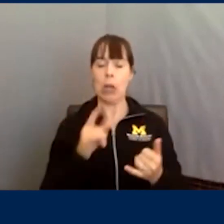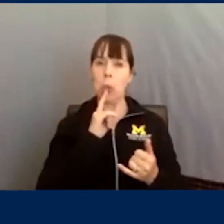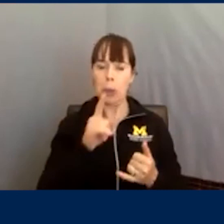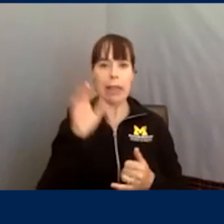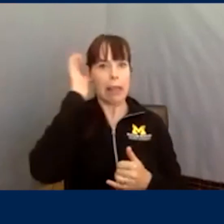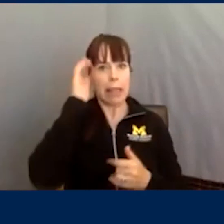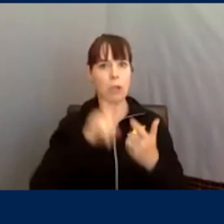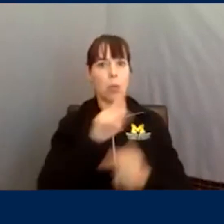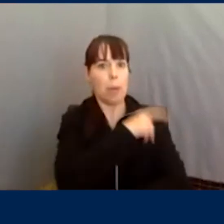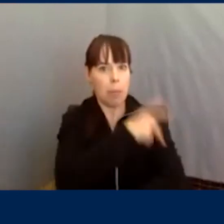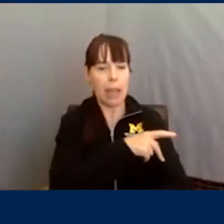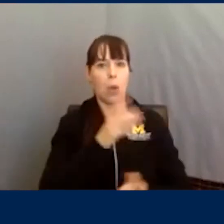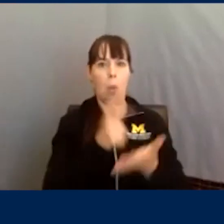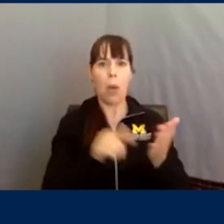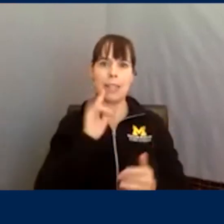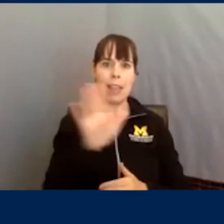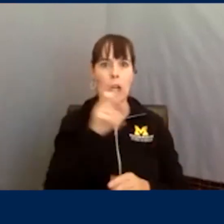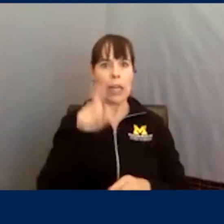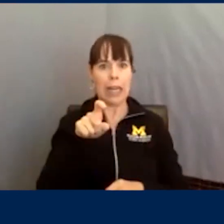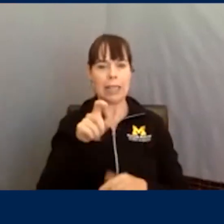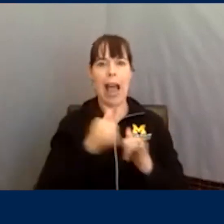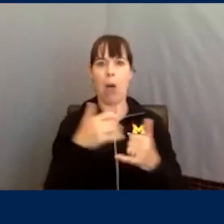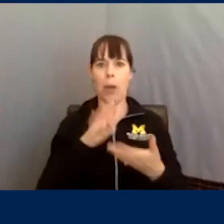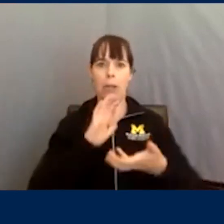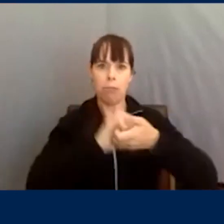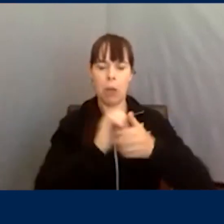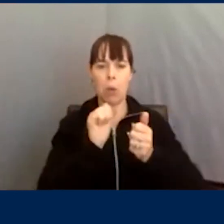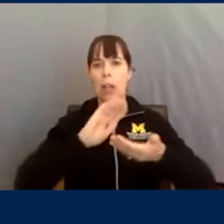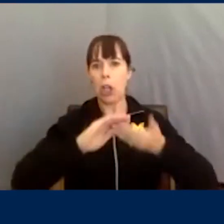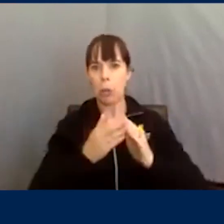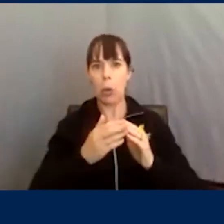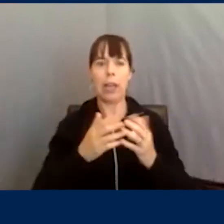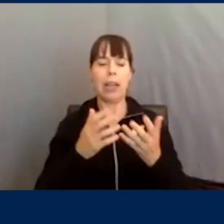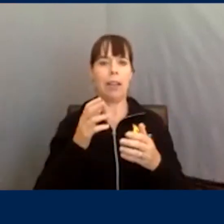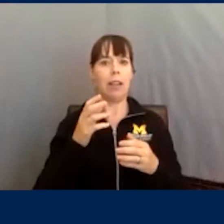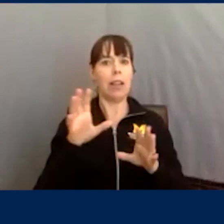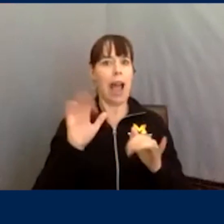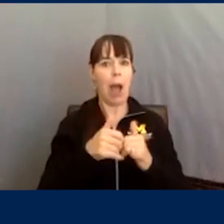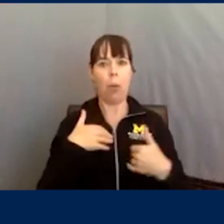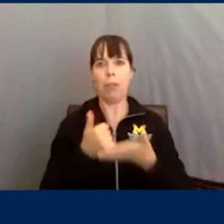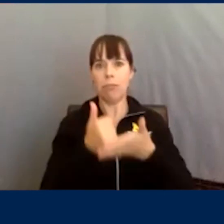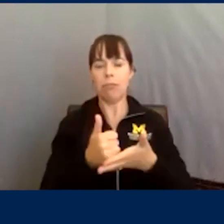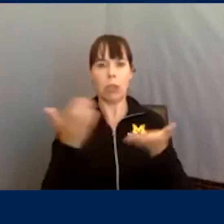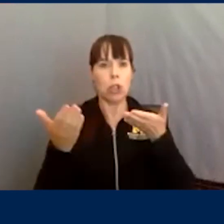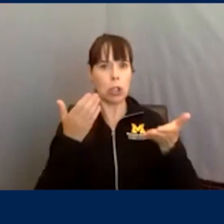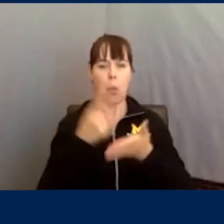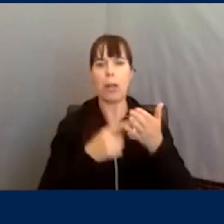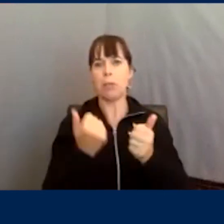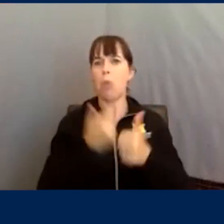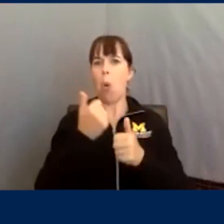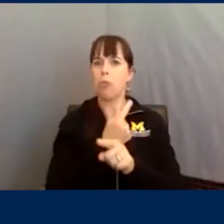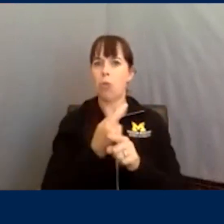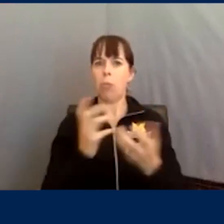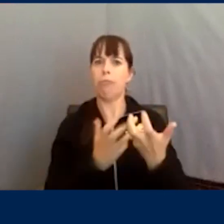the patients and their needs and how we do community assessments for those needs and put services most appropriate to the needs